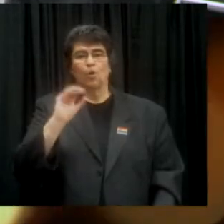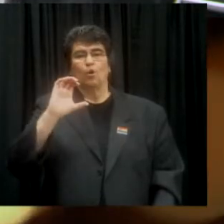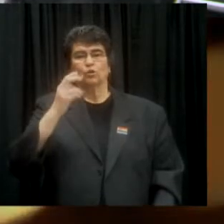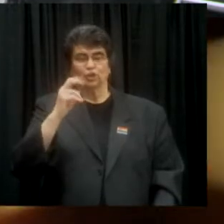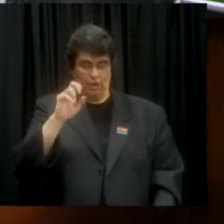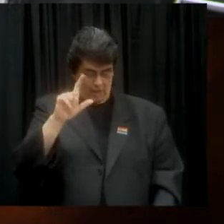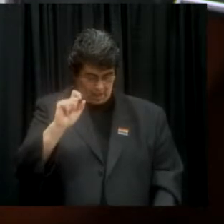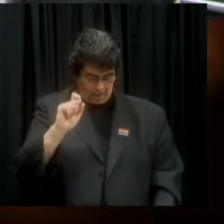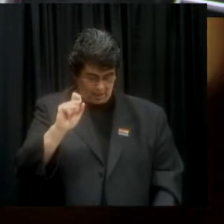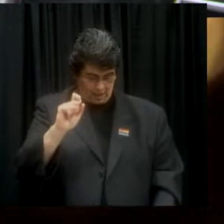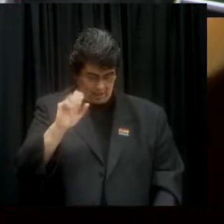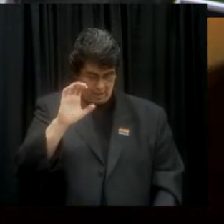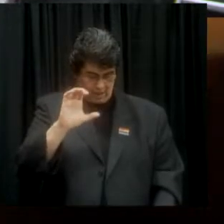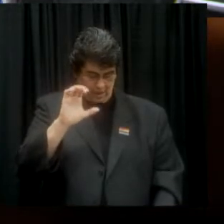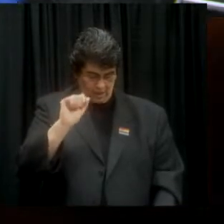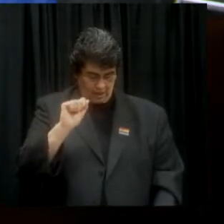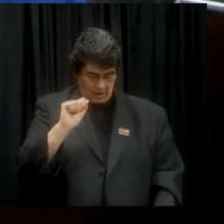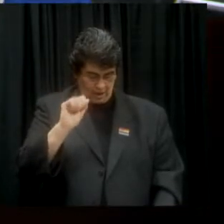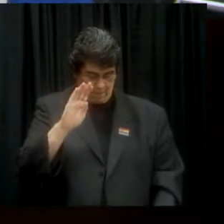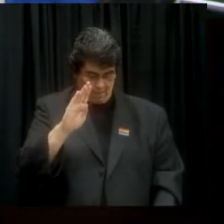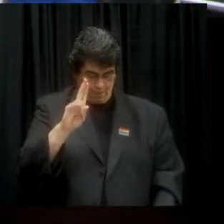Rochelle Kabatunan.